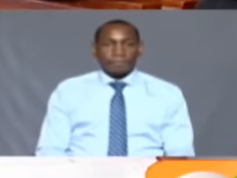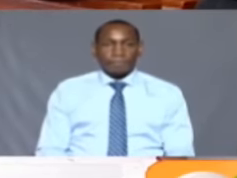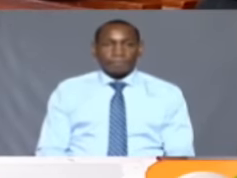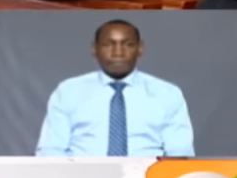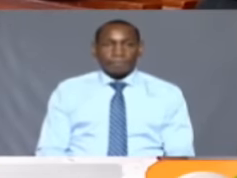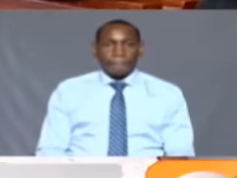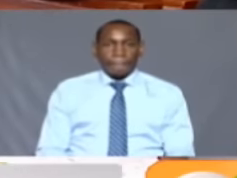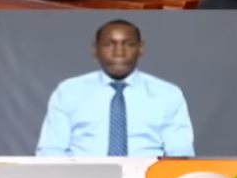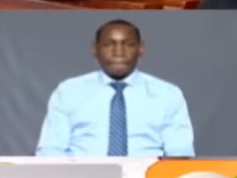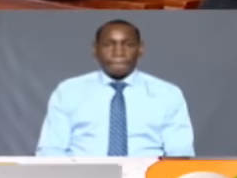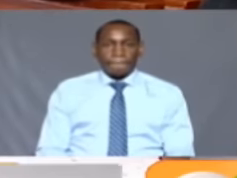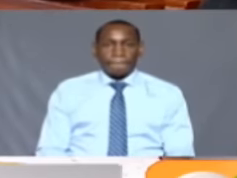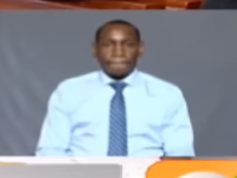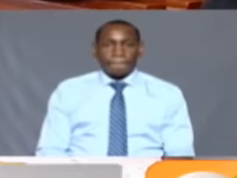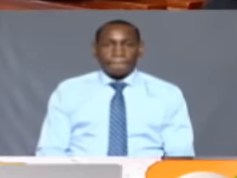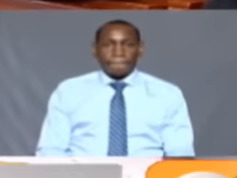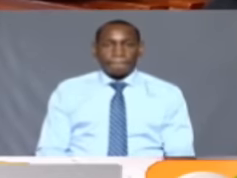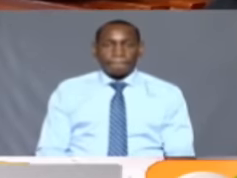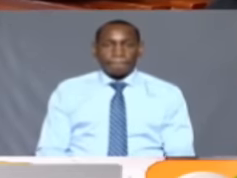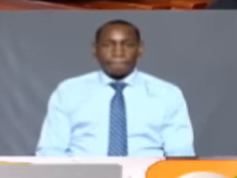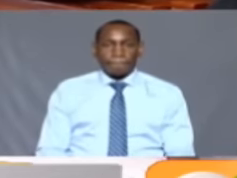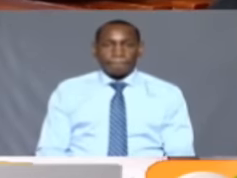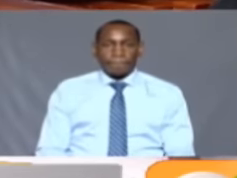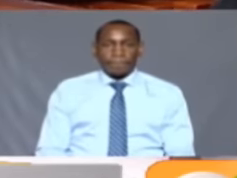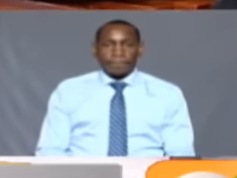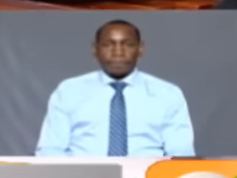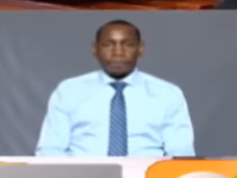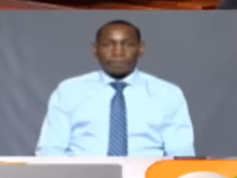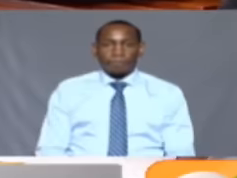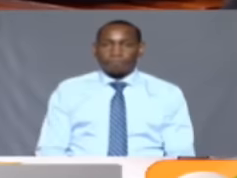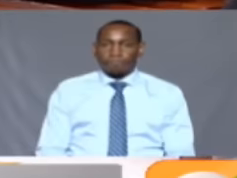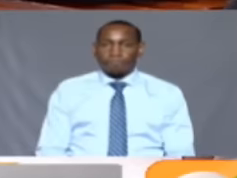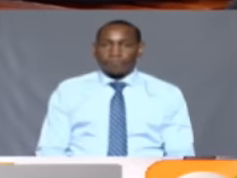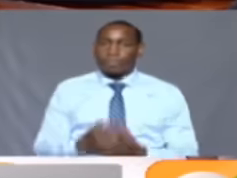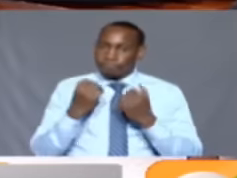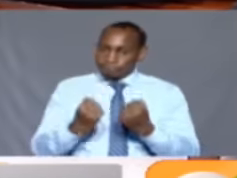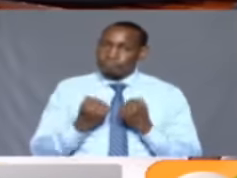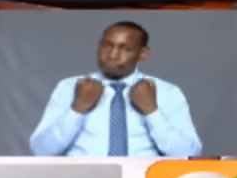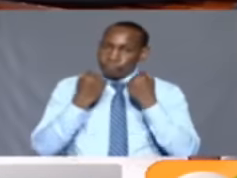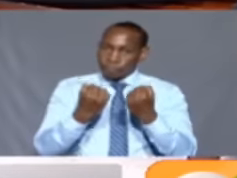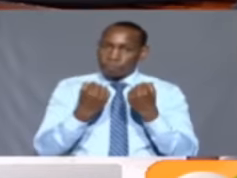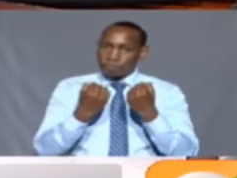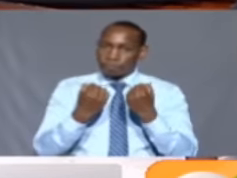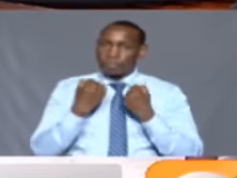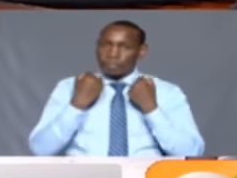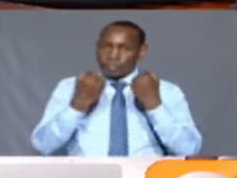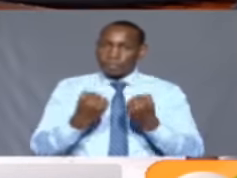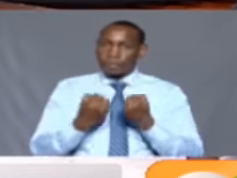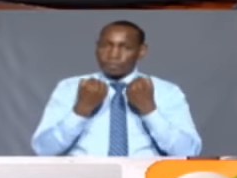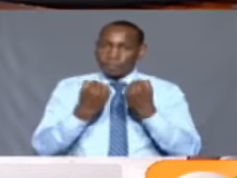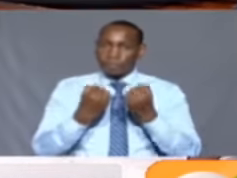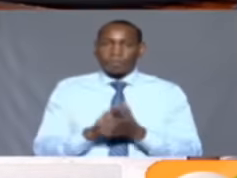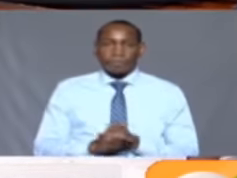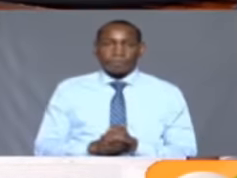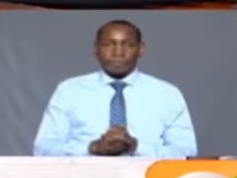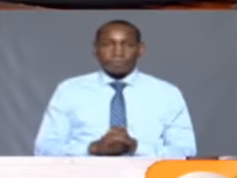Cookie. You're gonna make us all cry. No. Guys. We're just strong. You're strong, huh? Yes. Keeping in the tears.